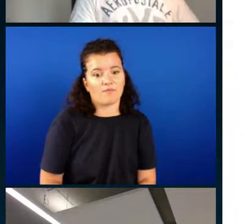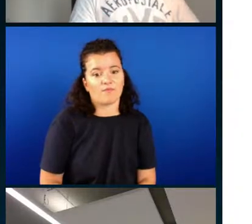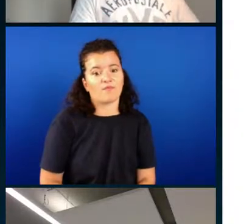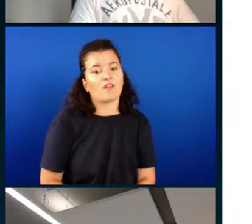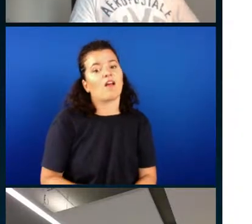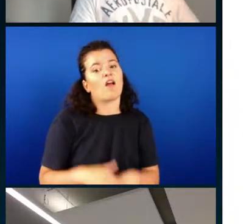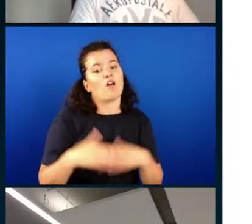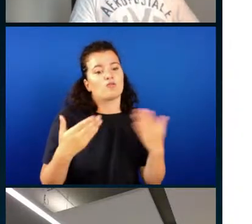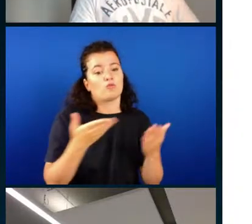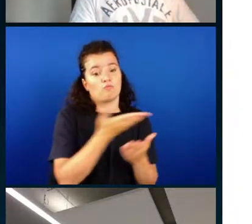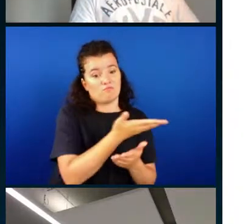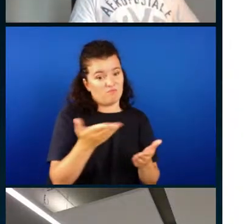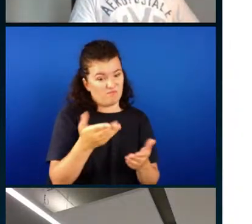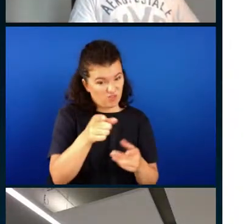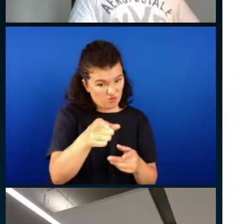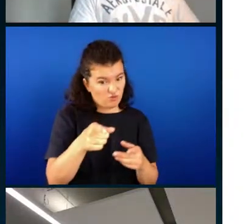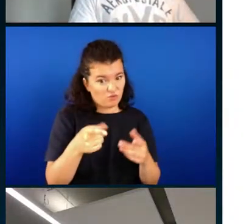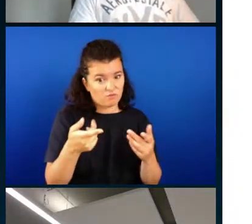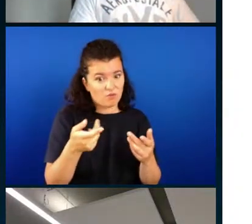etc.?